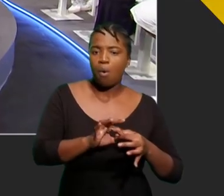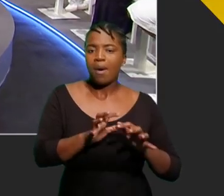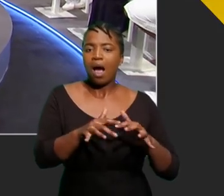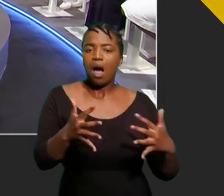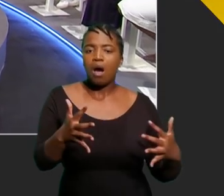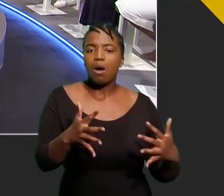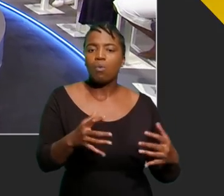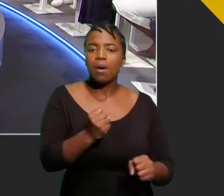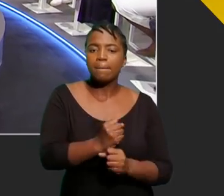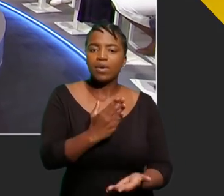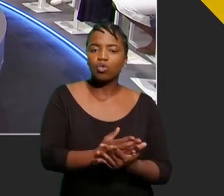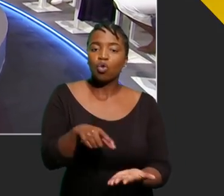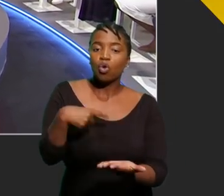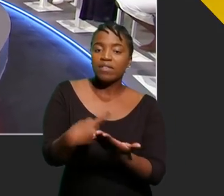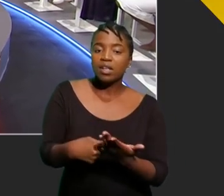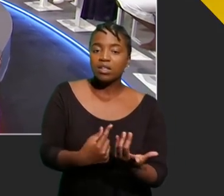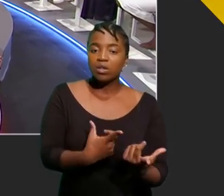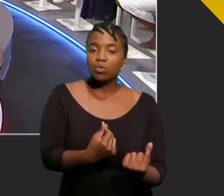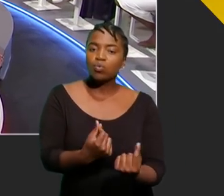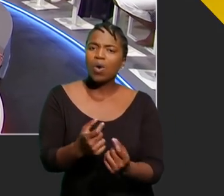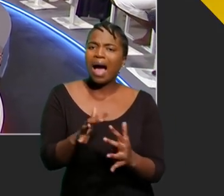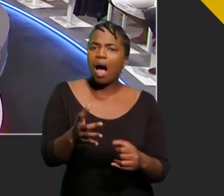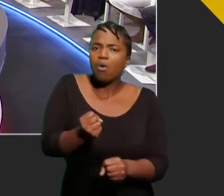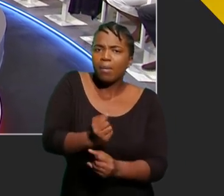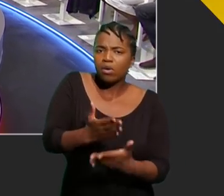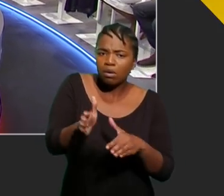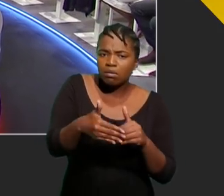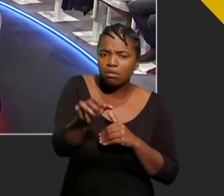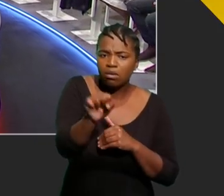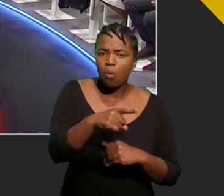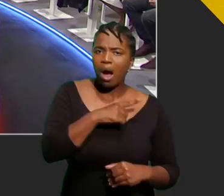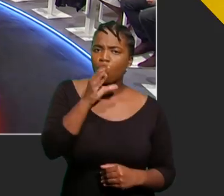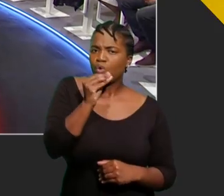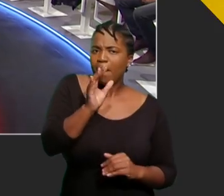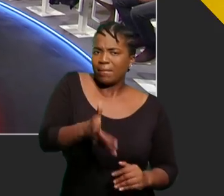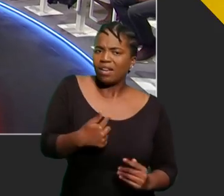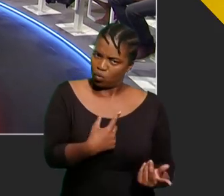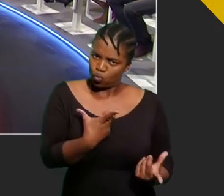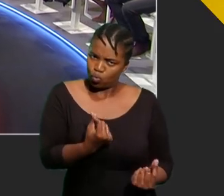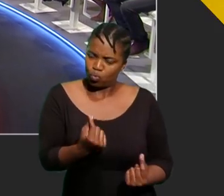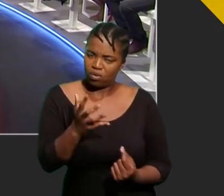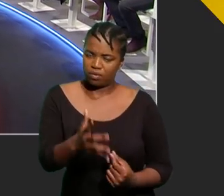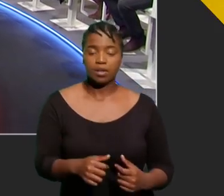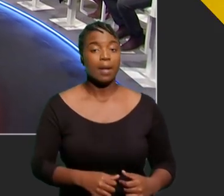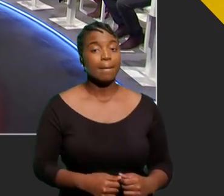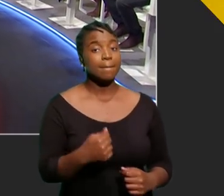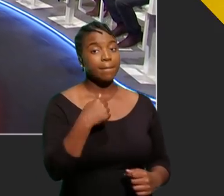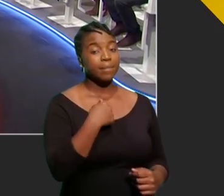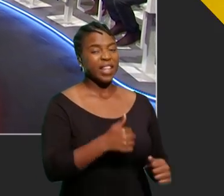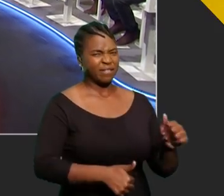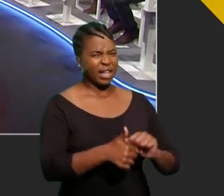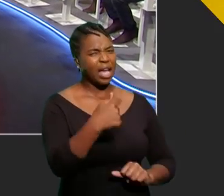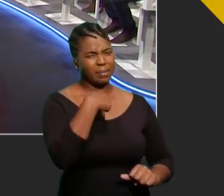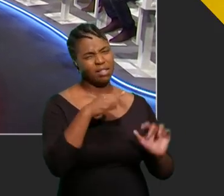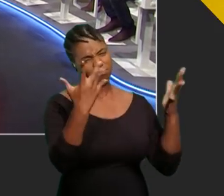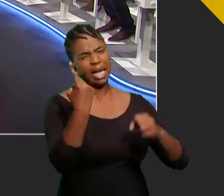bring them closer to this conversation and be able to move forward? Because as funa kulmakpel. You know, first of all, anginhala lisele